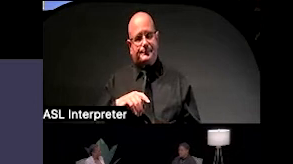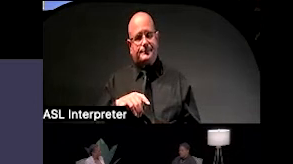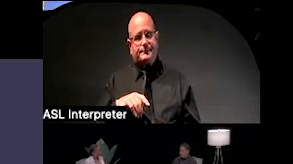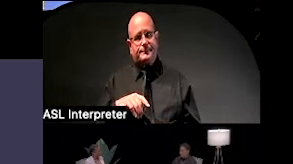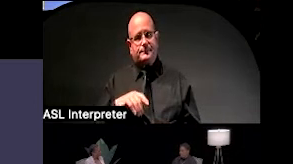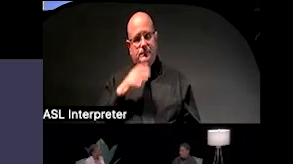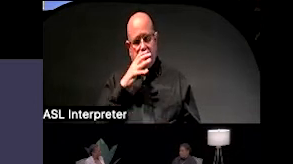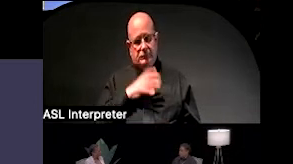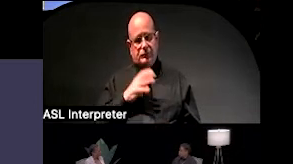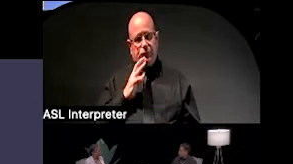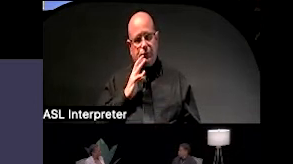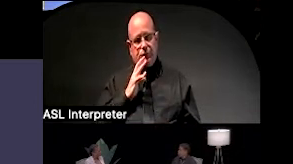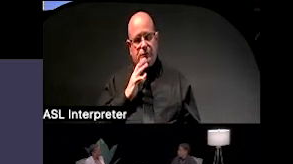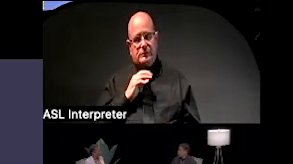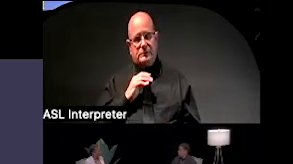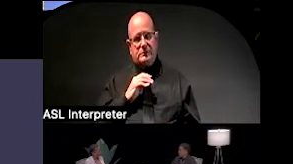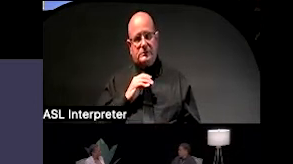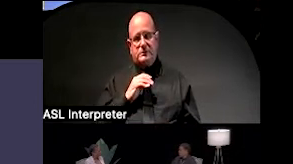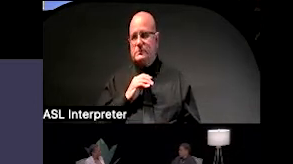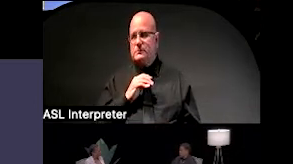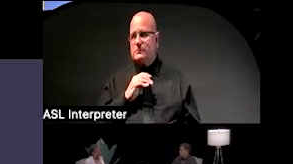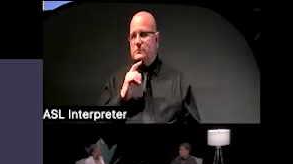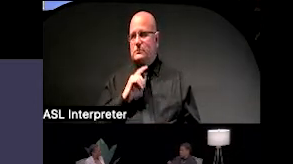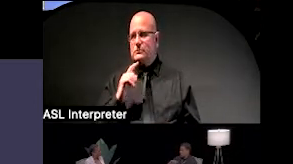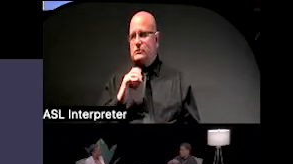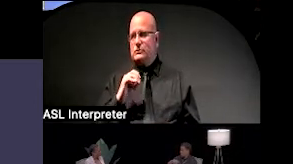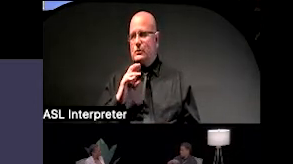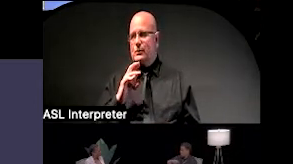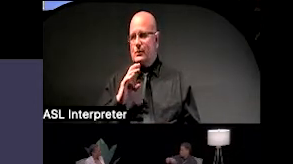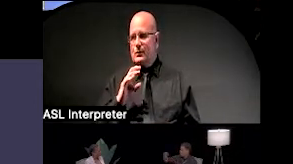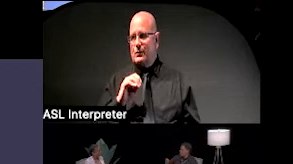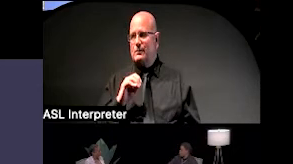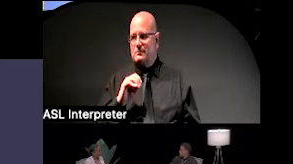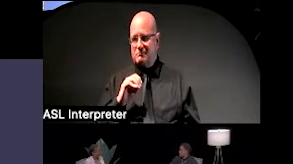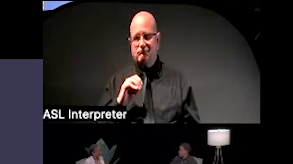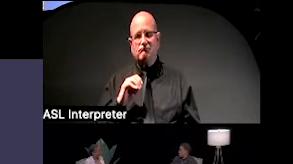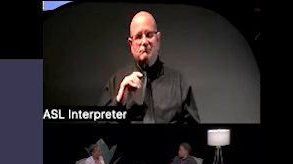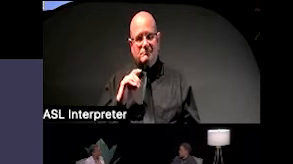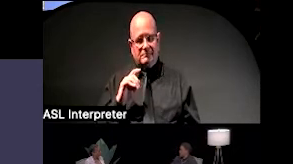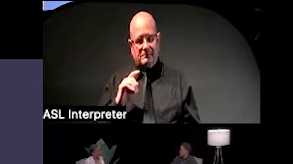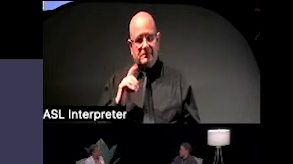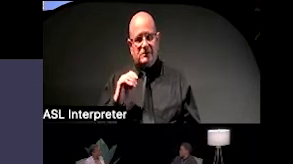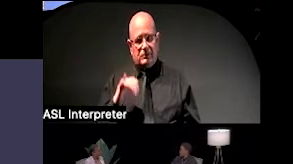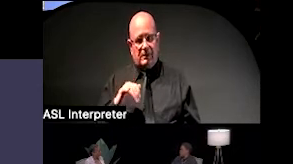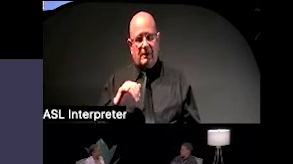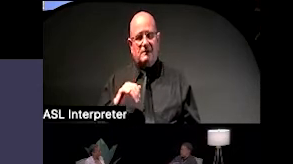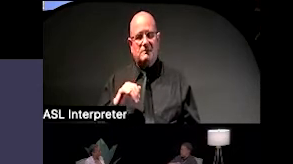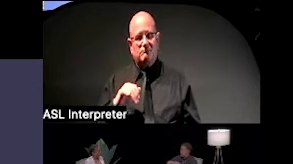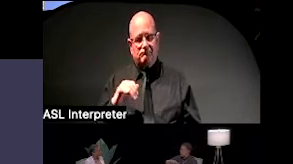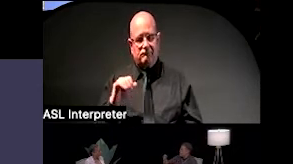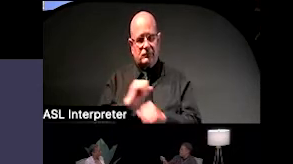actually thought about Zorro. And I thought, how strategically he can do that Z.